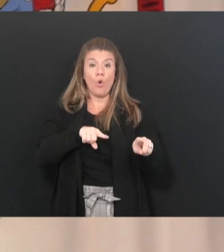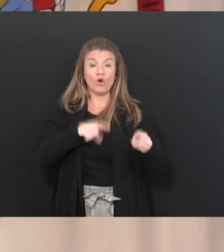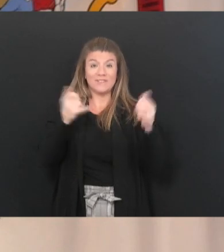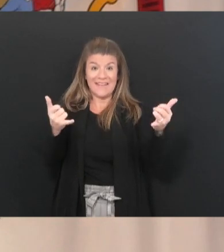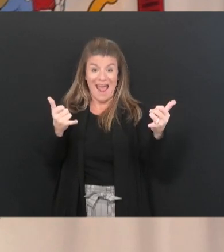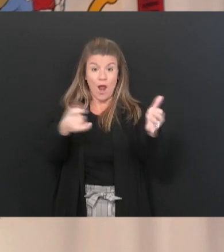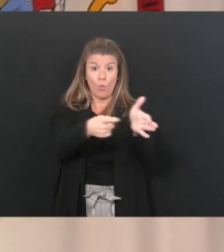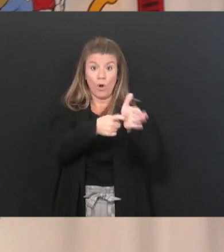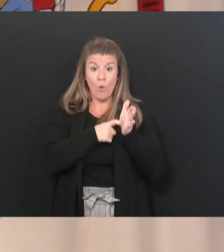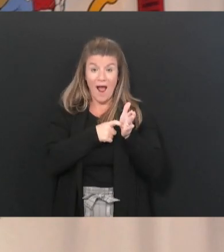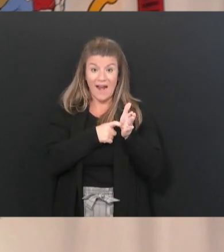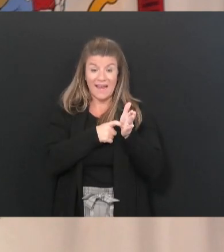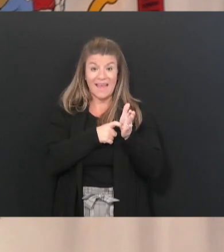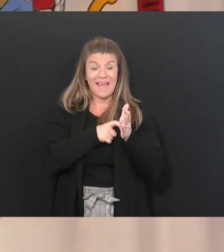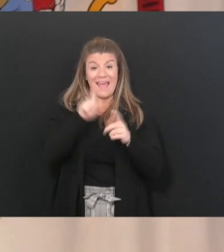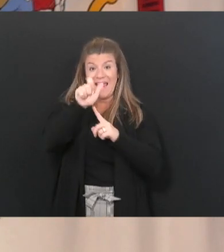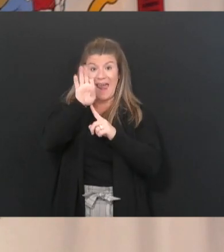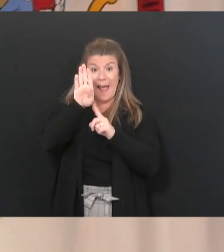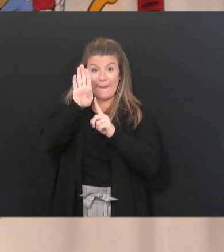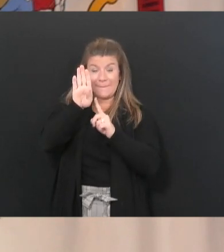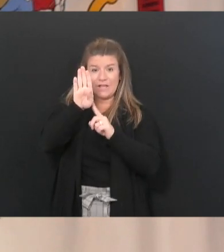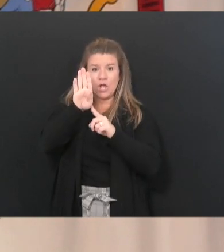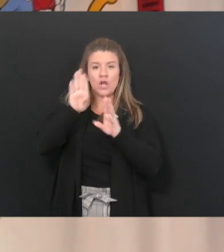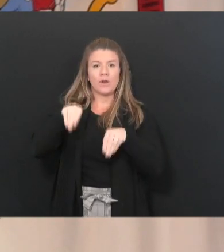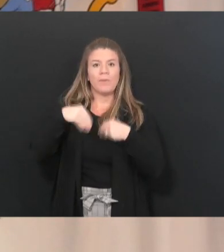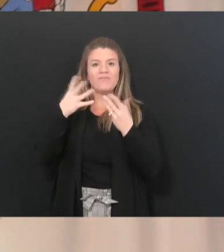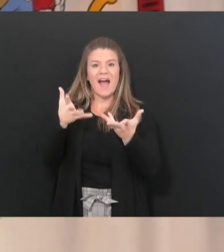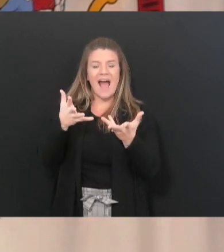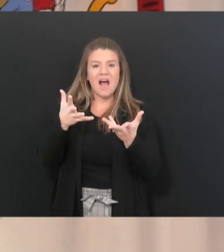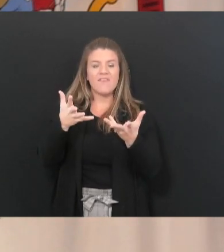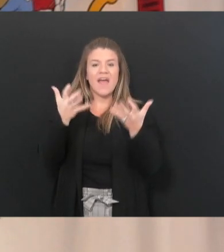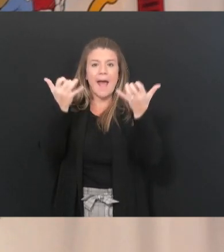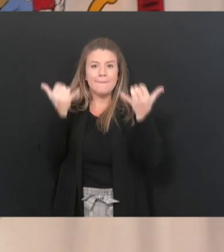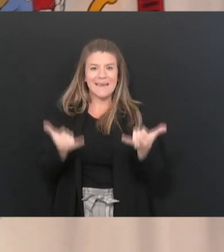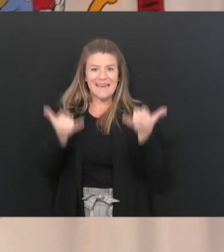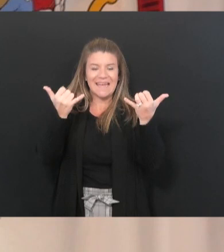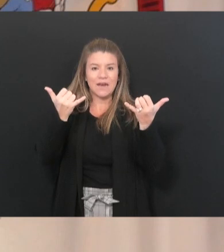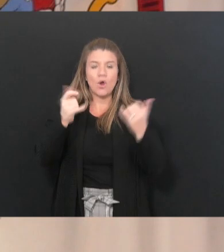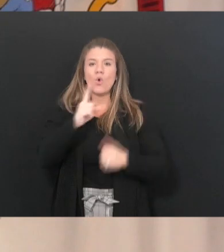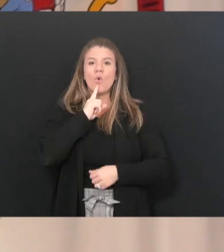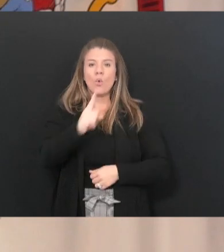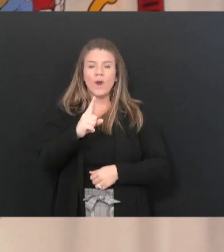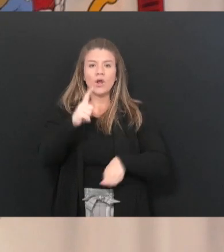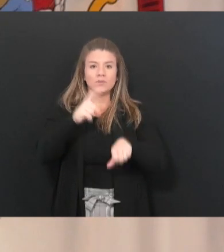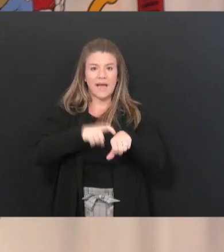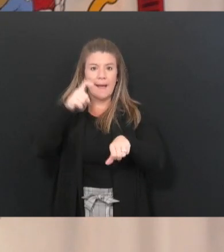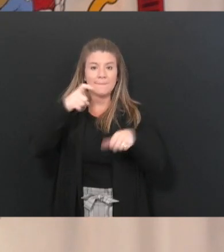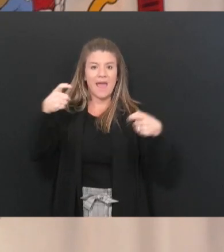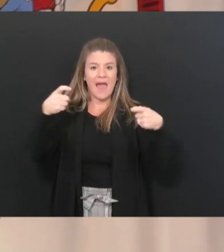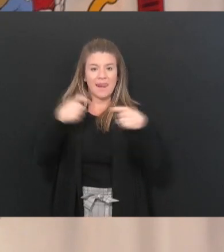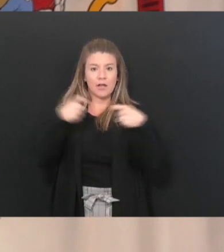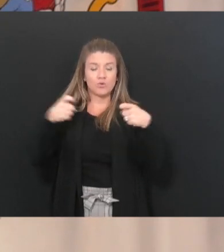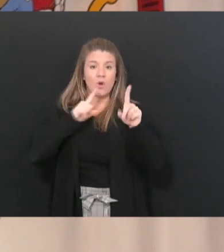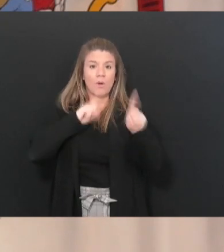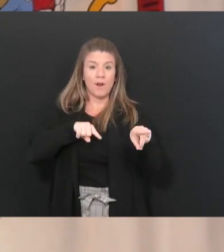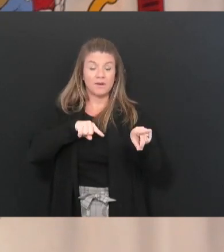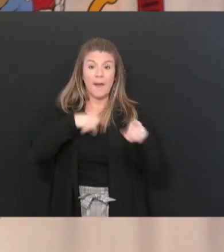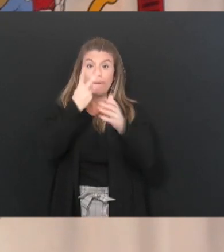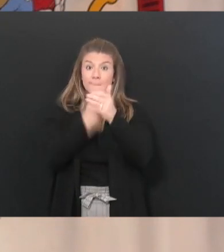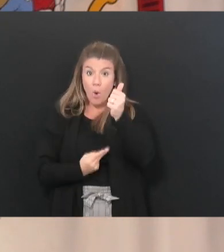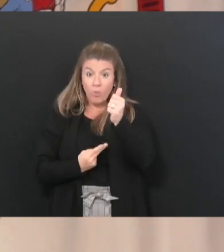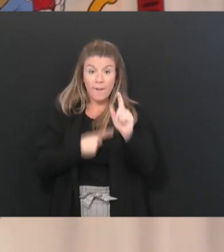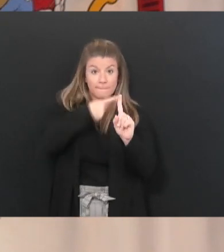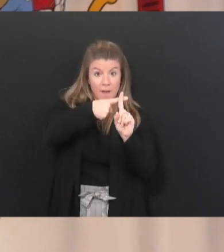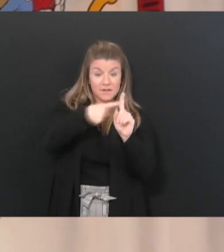requiring laboratories to provide immediate, real-time electronic reports of both positive and